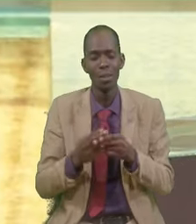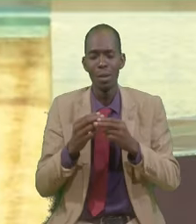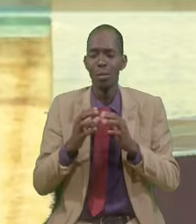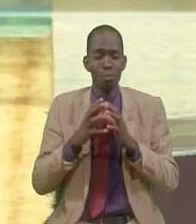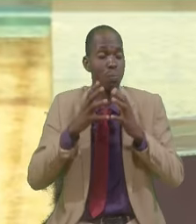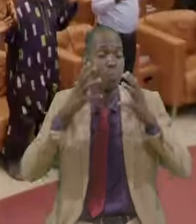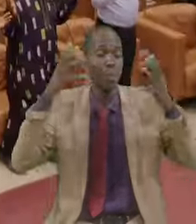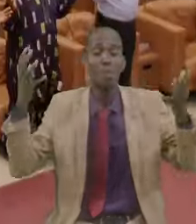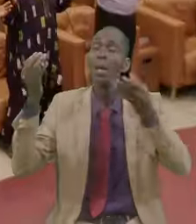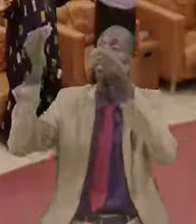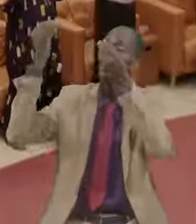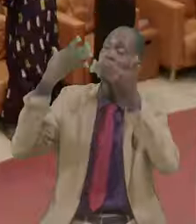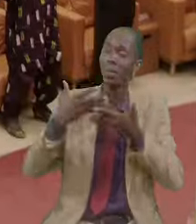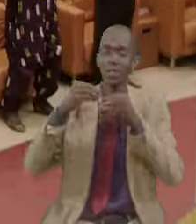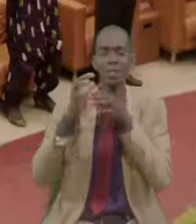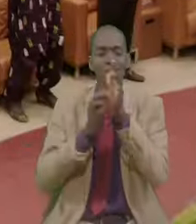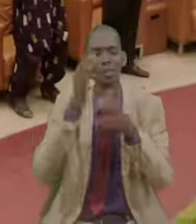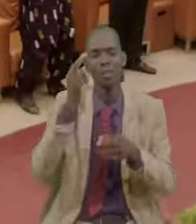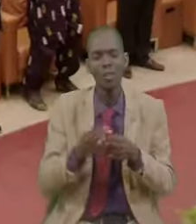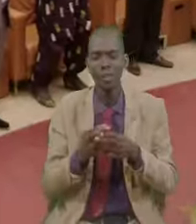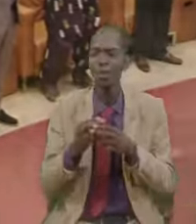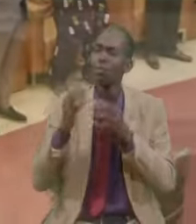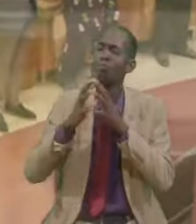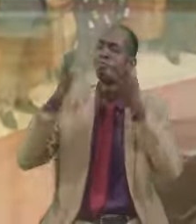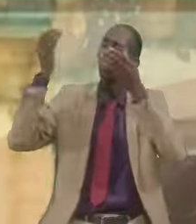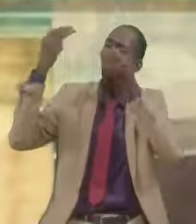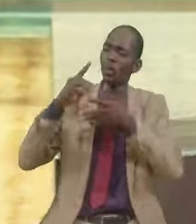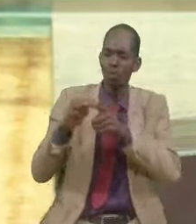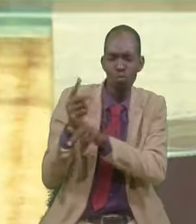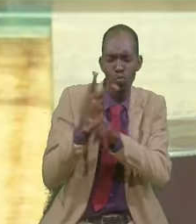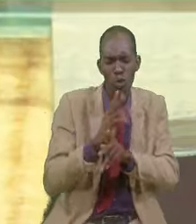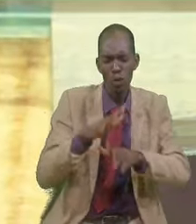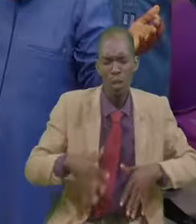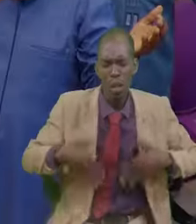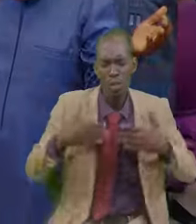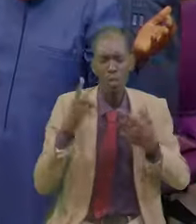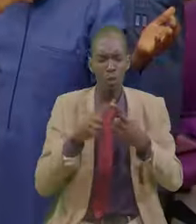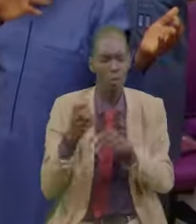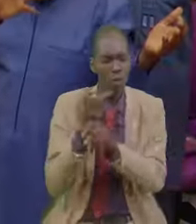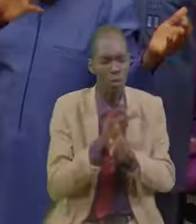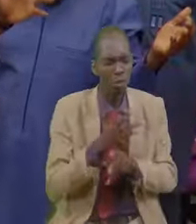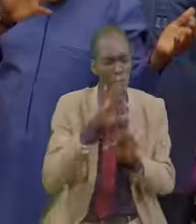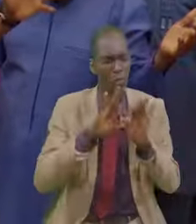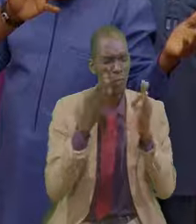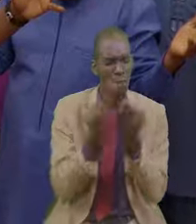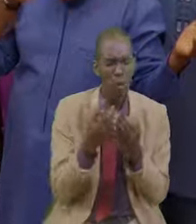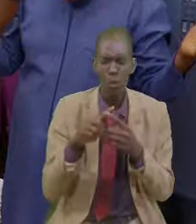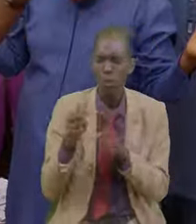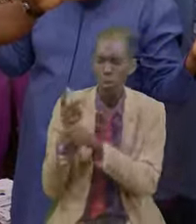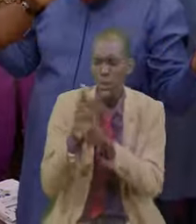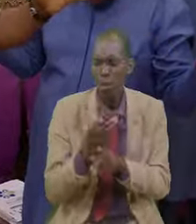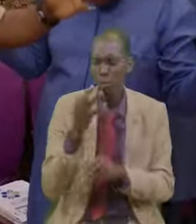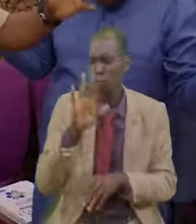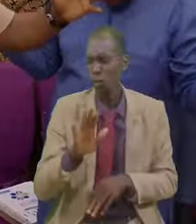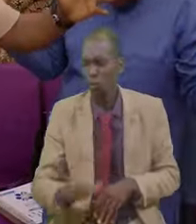Abundant supply. Amen. To take care of your life. Amen. To take care of your family. Amen. To take care of your